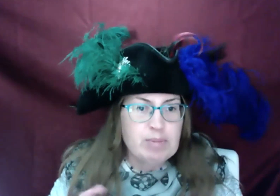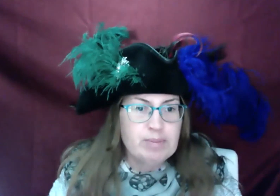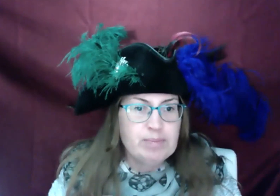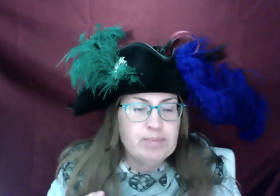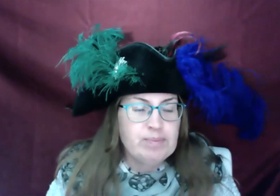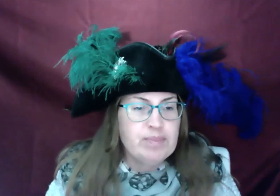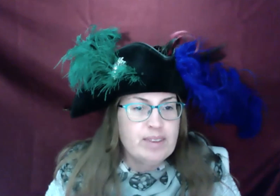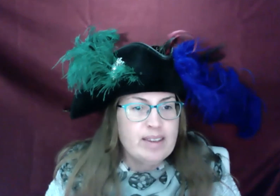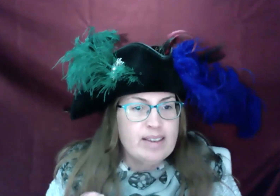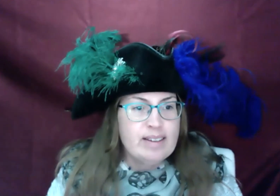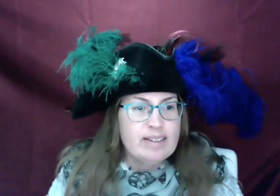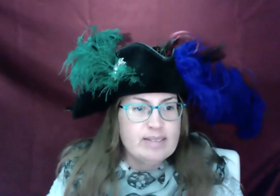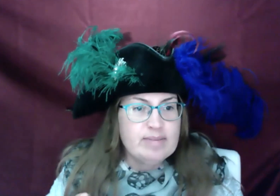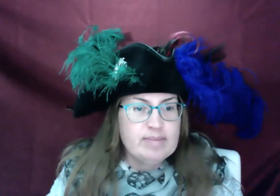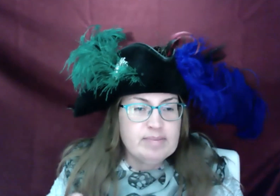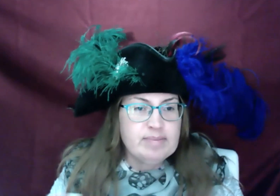well.